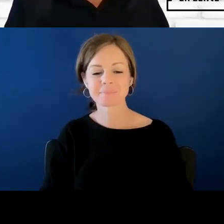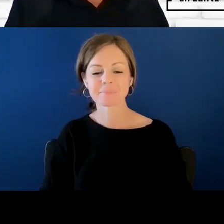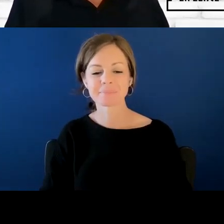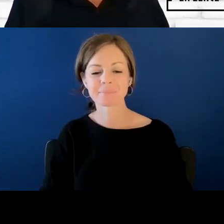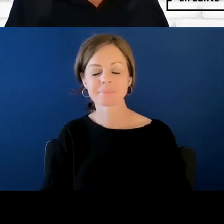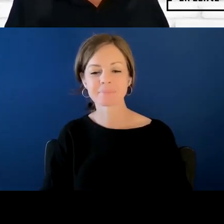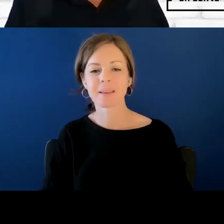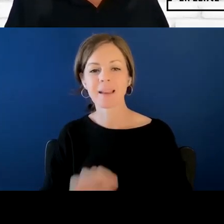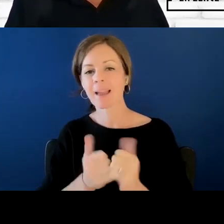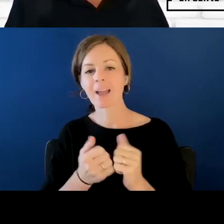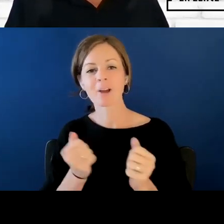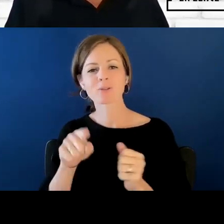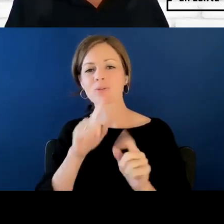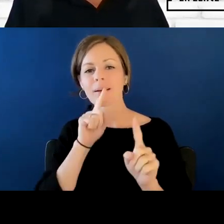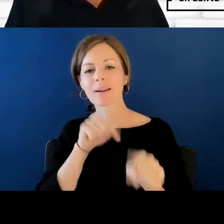how things turn out here.